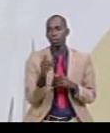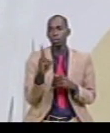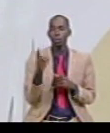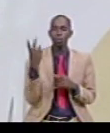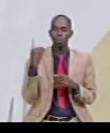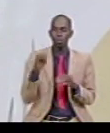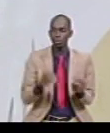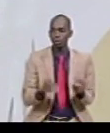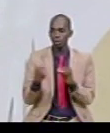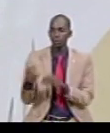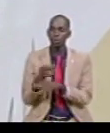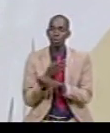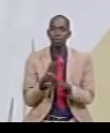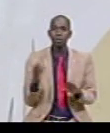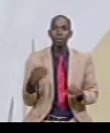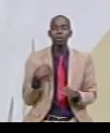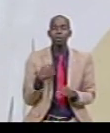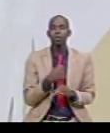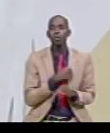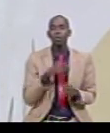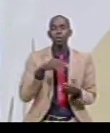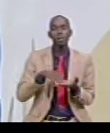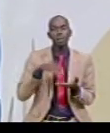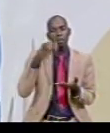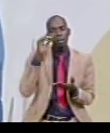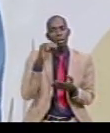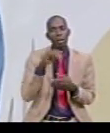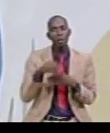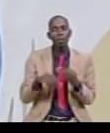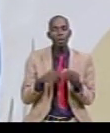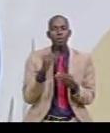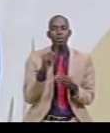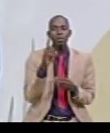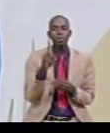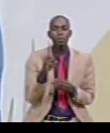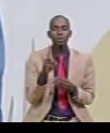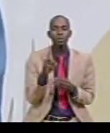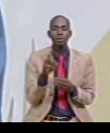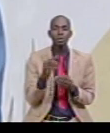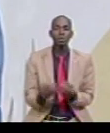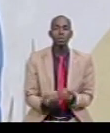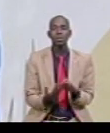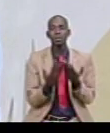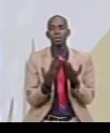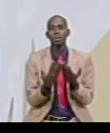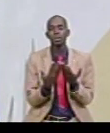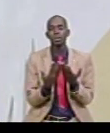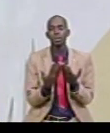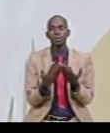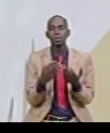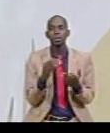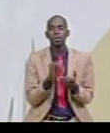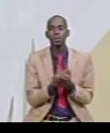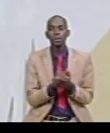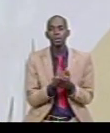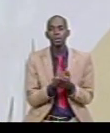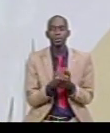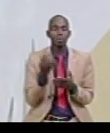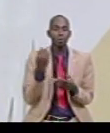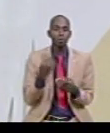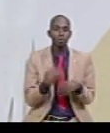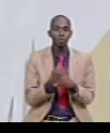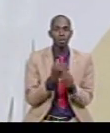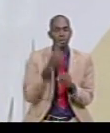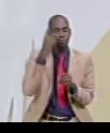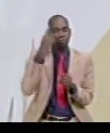free. And we learned about the one sacrifice for the atonement